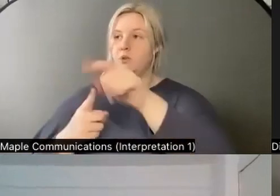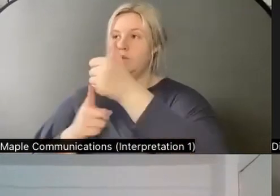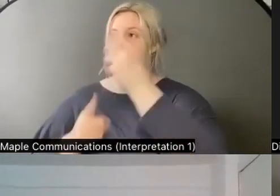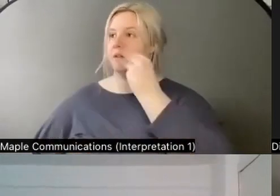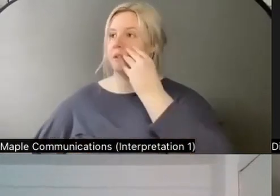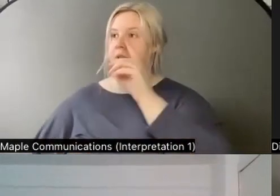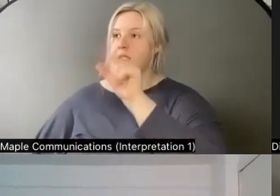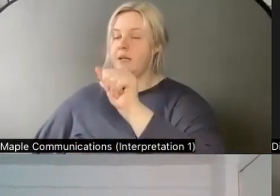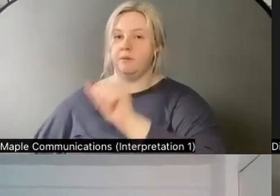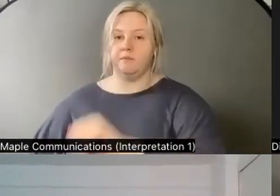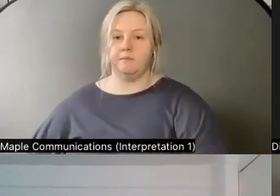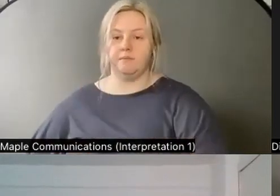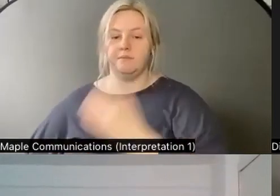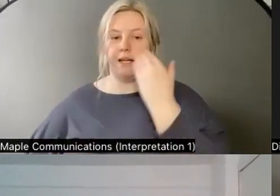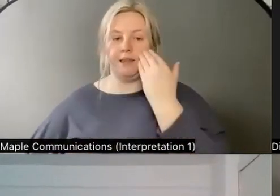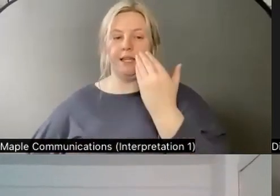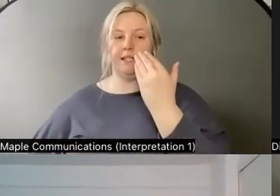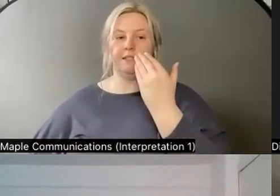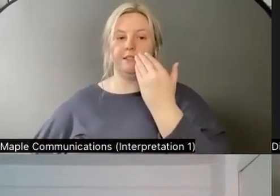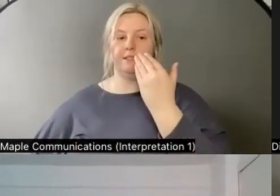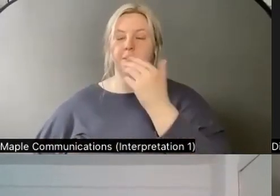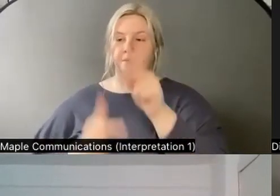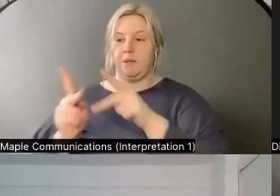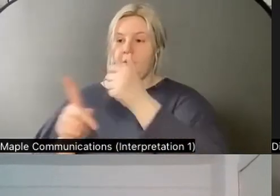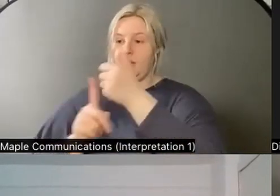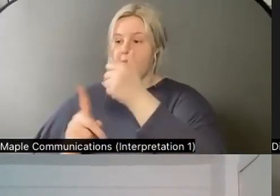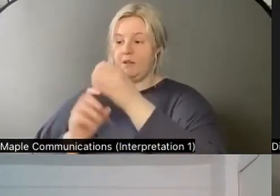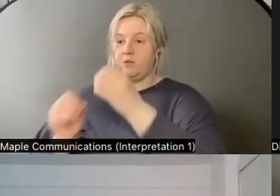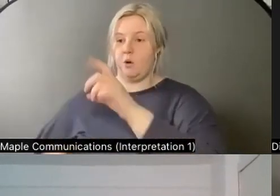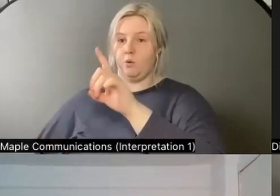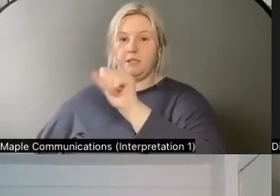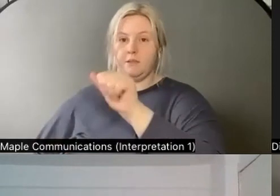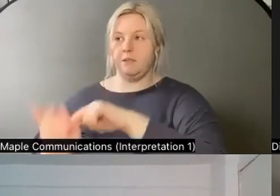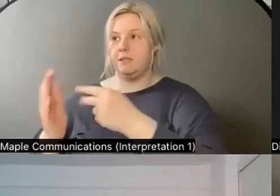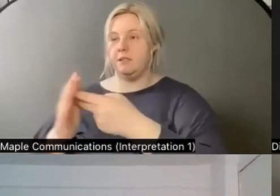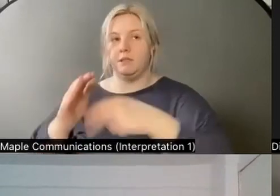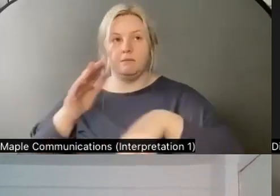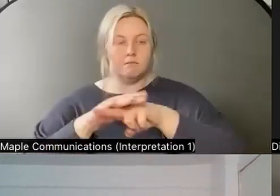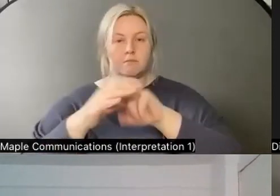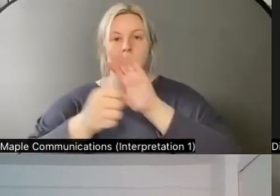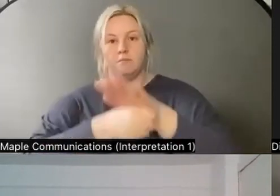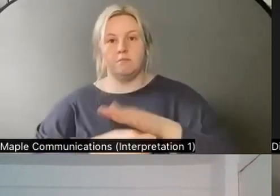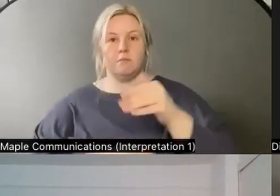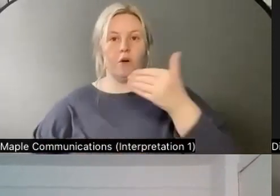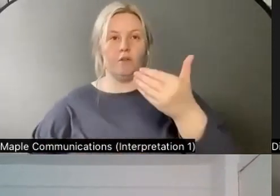folks have so much ableism and that kind of thing intertwined in them that they can't see themselves